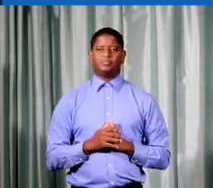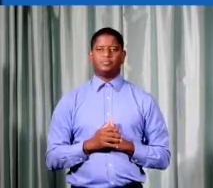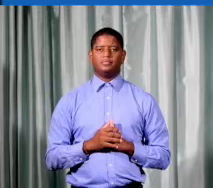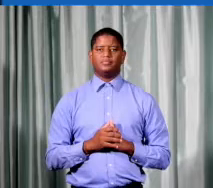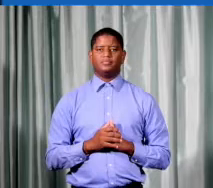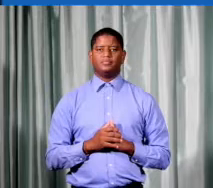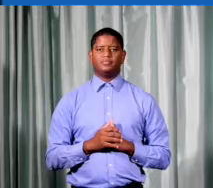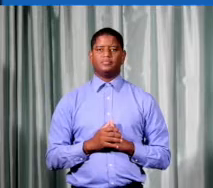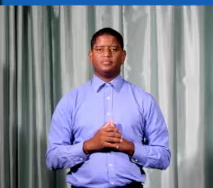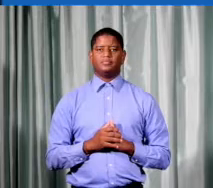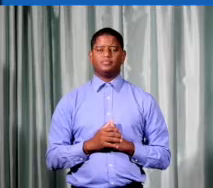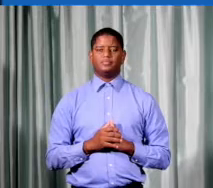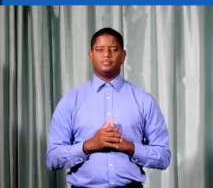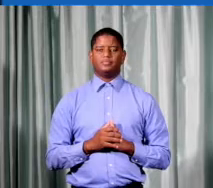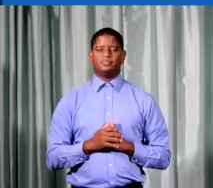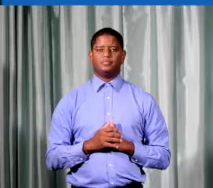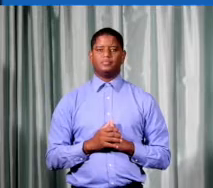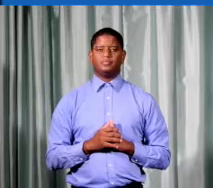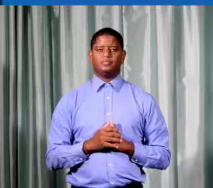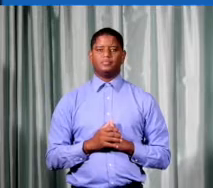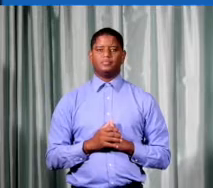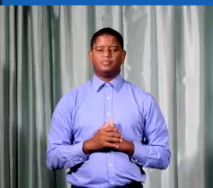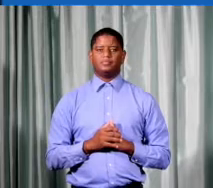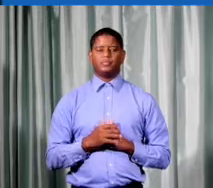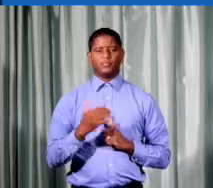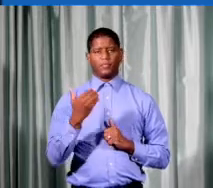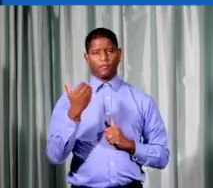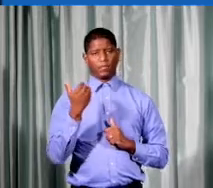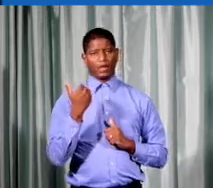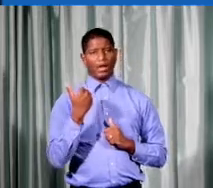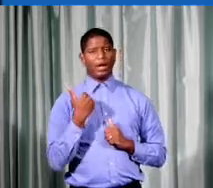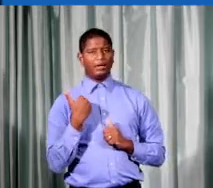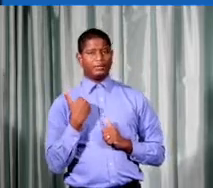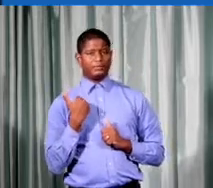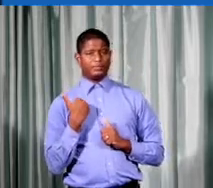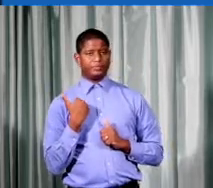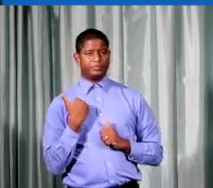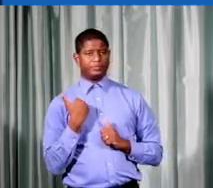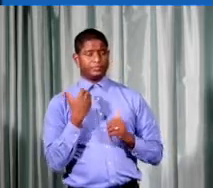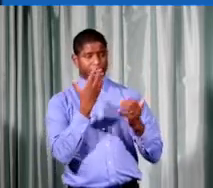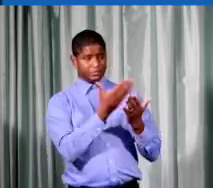Well, come on. Right. So for assets, he said,